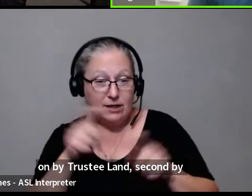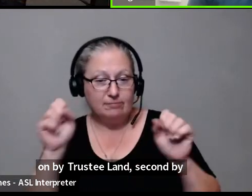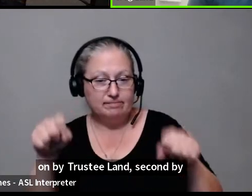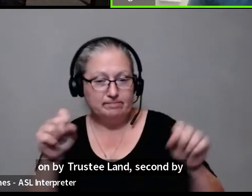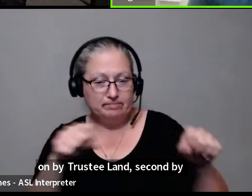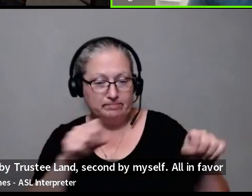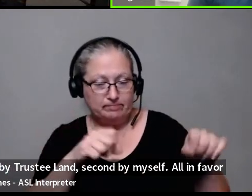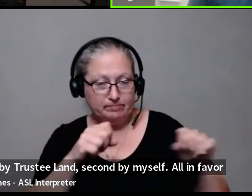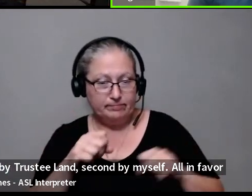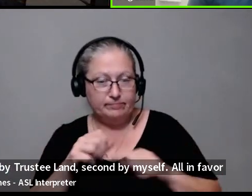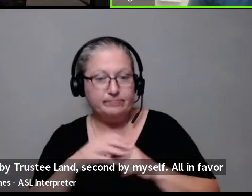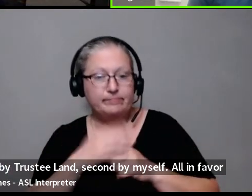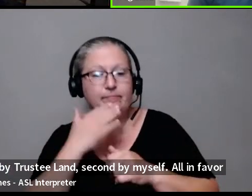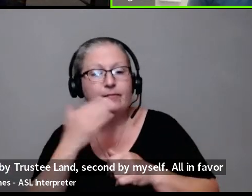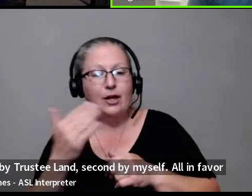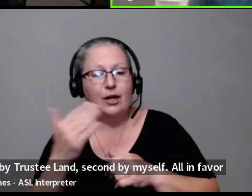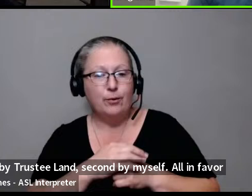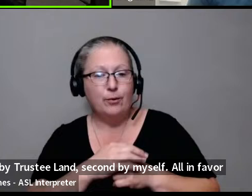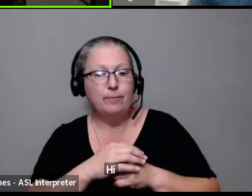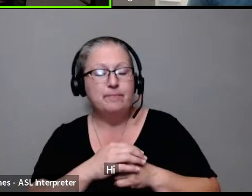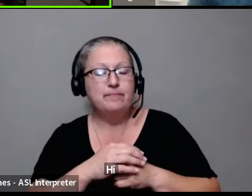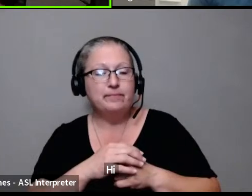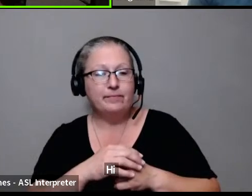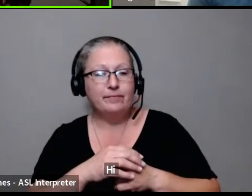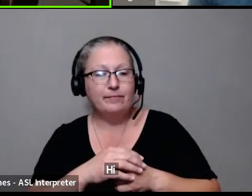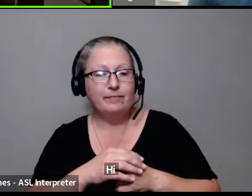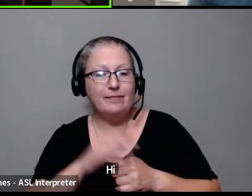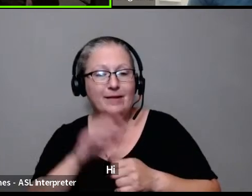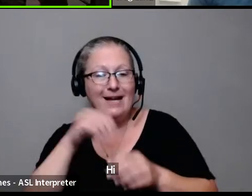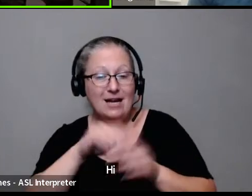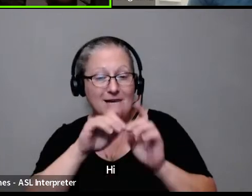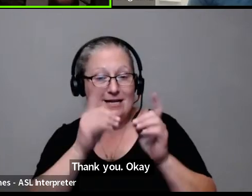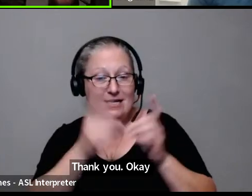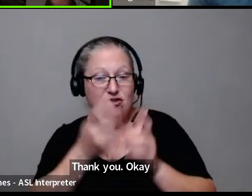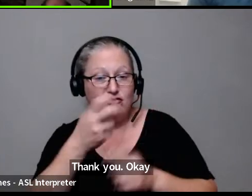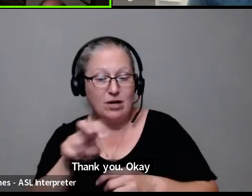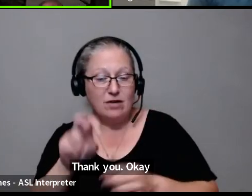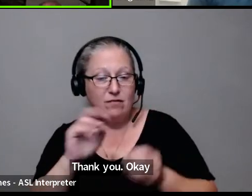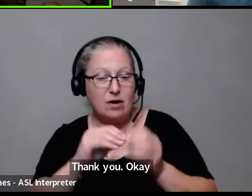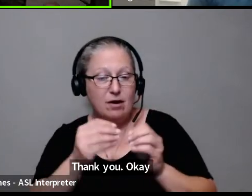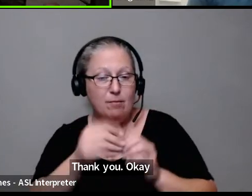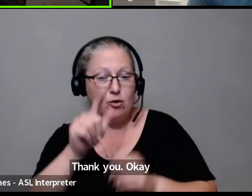Aye. I, Thank you. Okay, interdistrict transfer